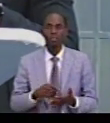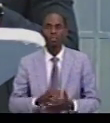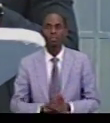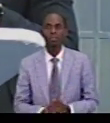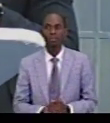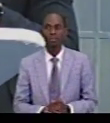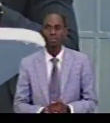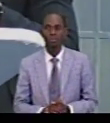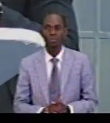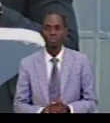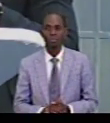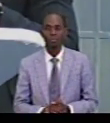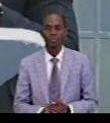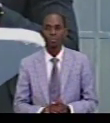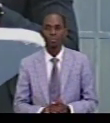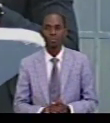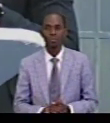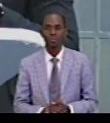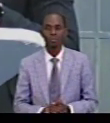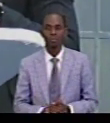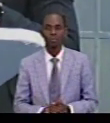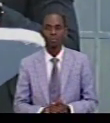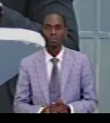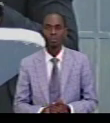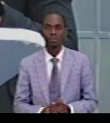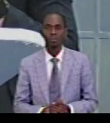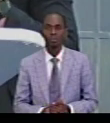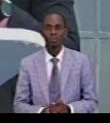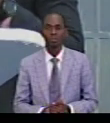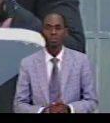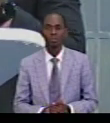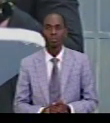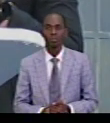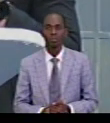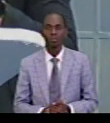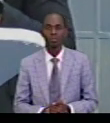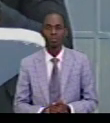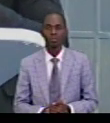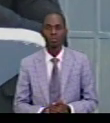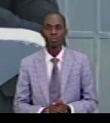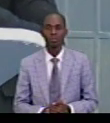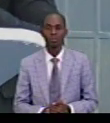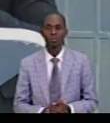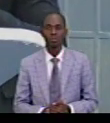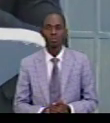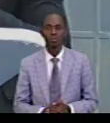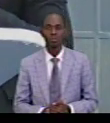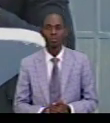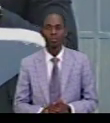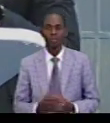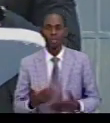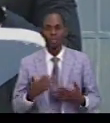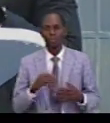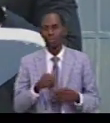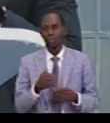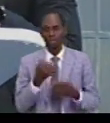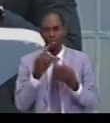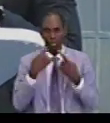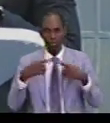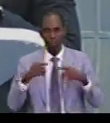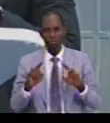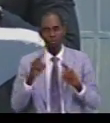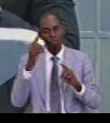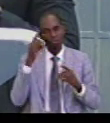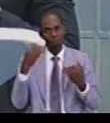comme annonce pour ce soir. This is what we have as announcement for tonight.